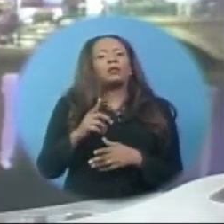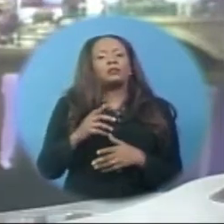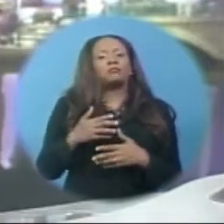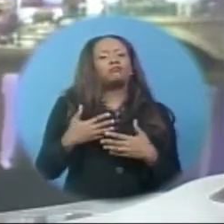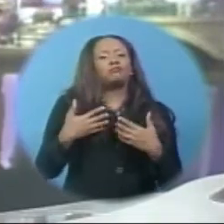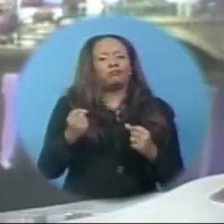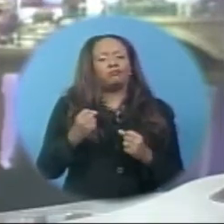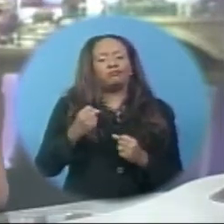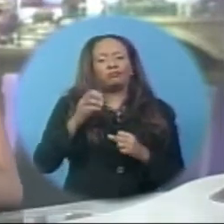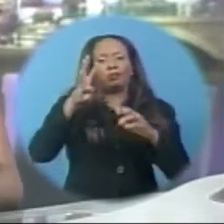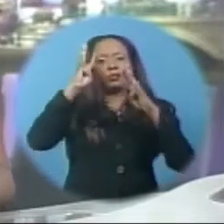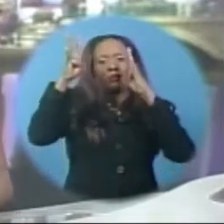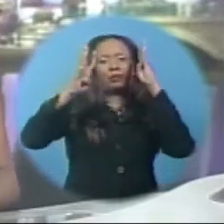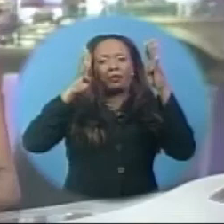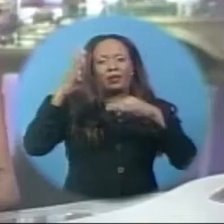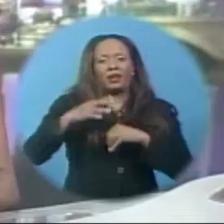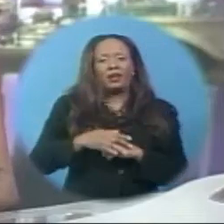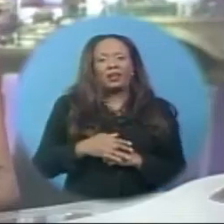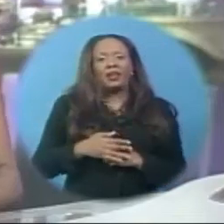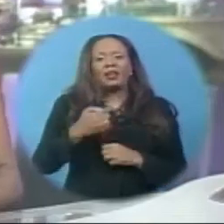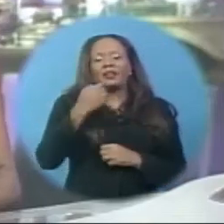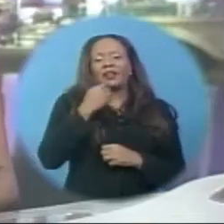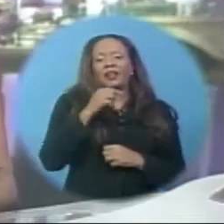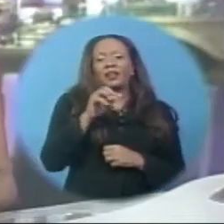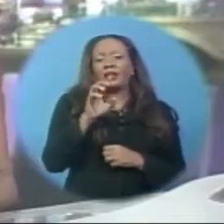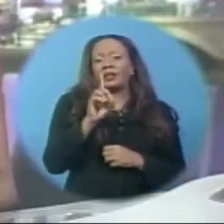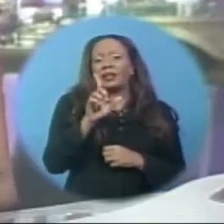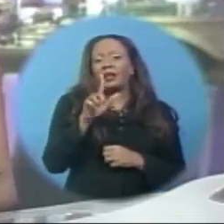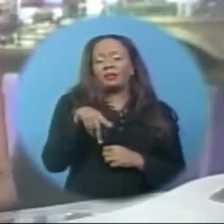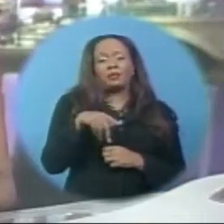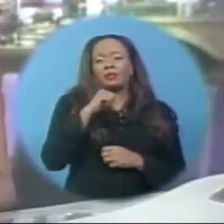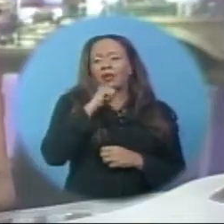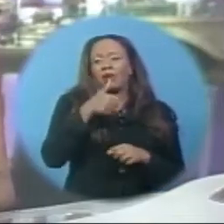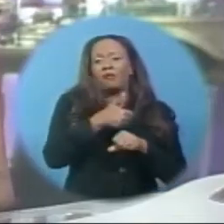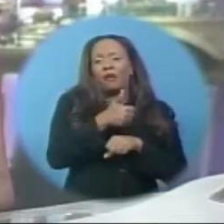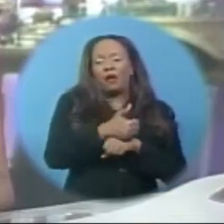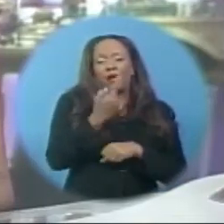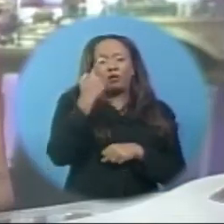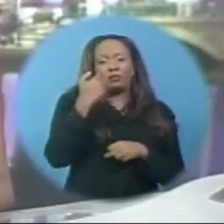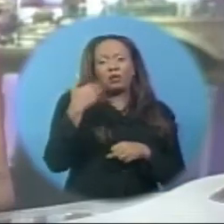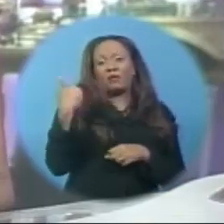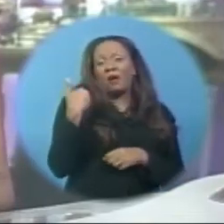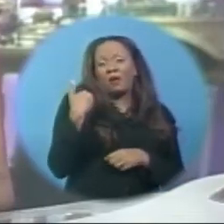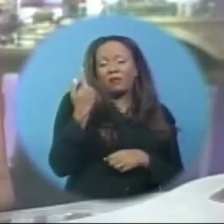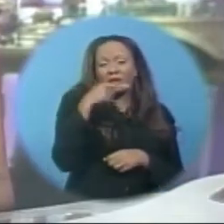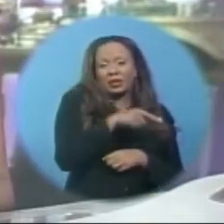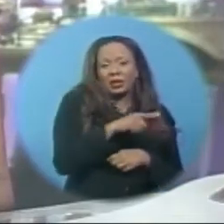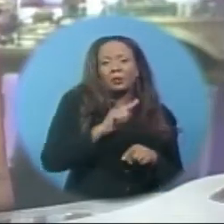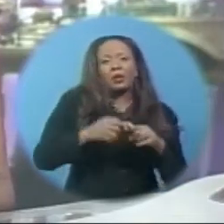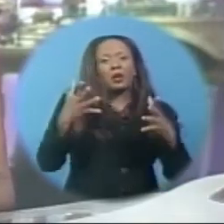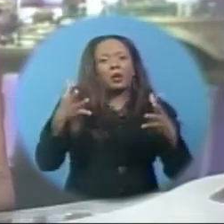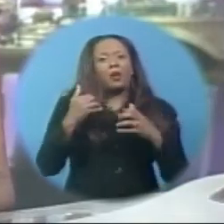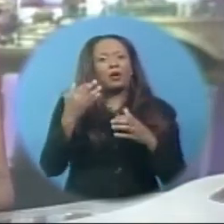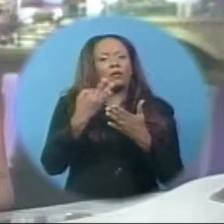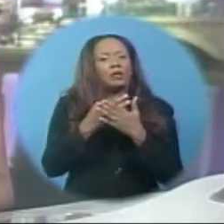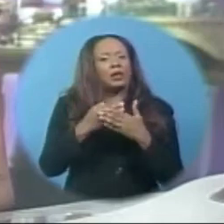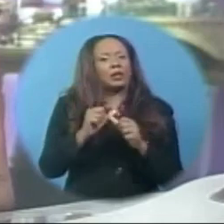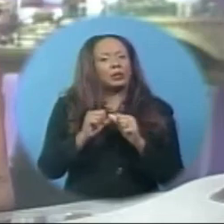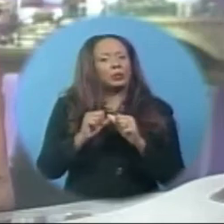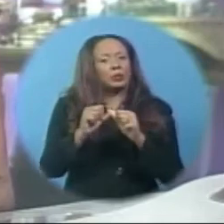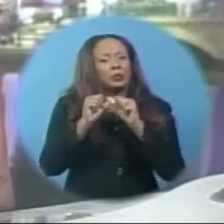despite not being at fault for the collapse of CLICO, the Democratic Labour Party has sought to bring some financial stability to